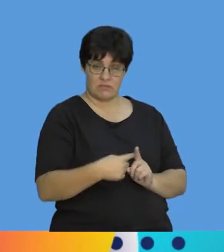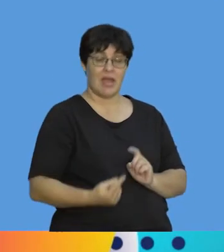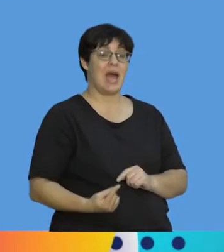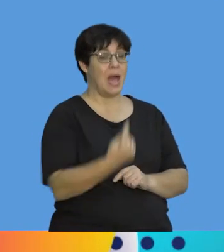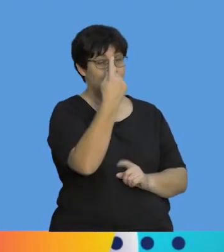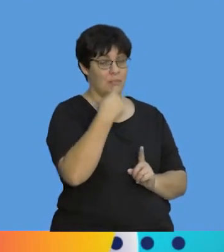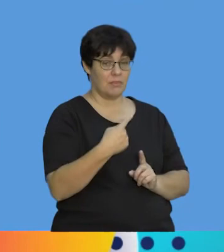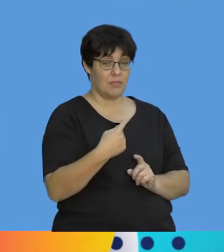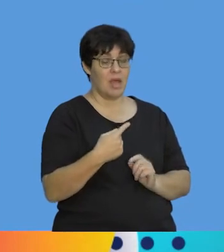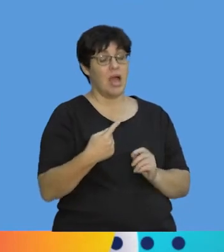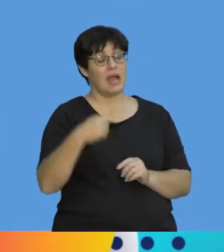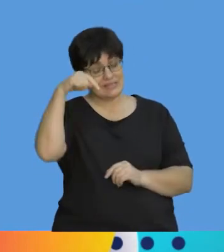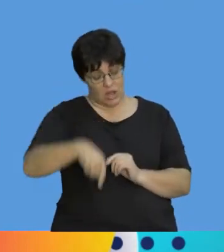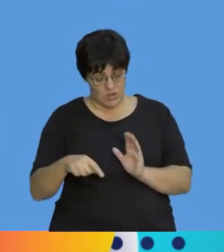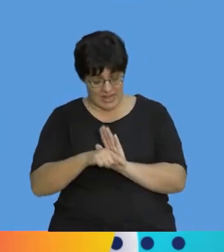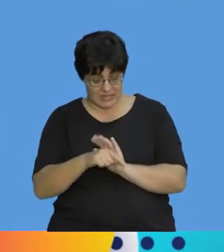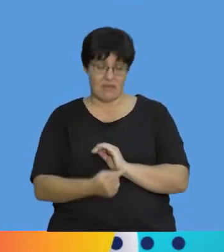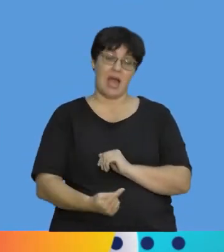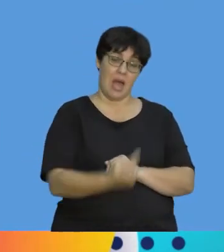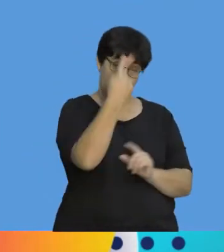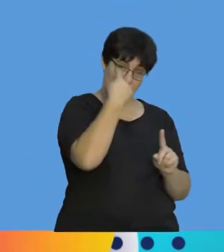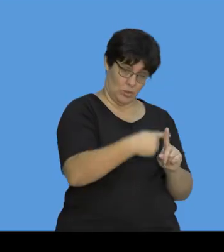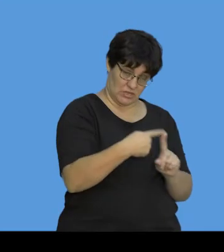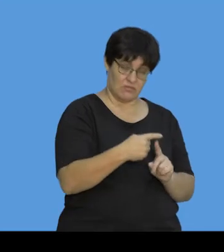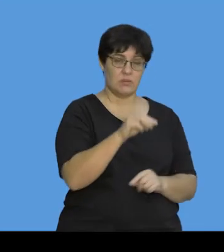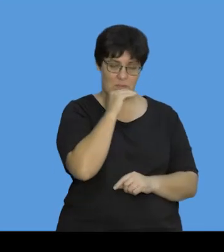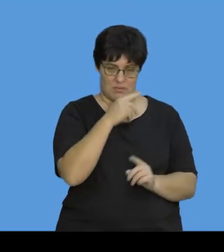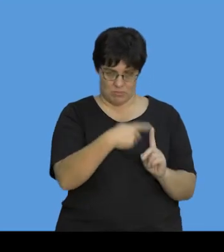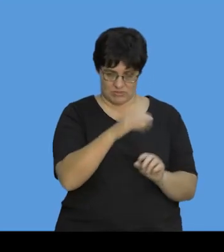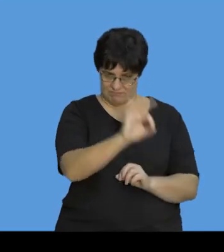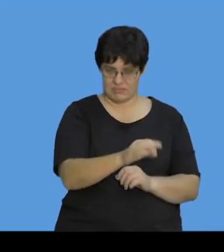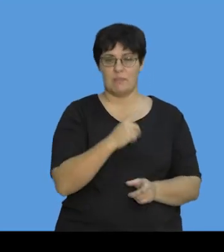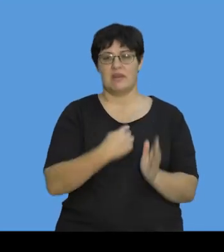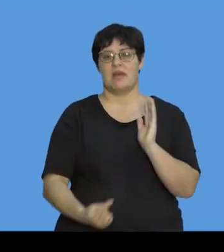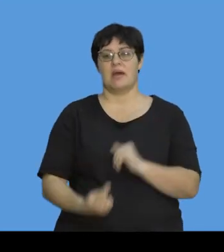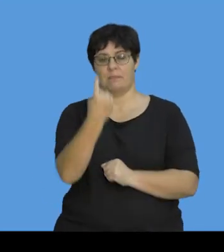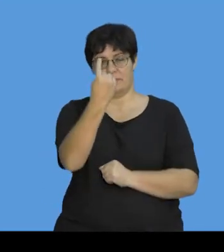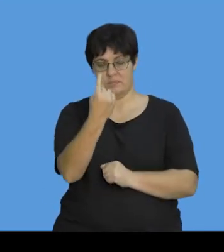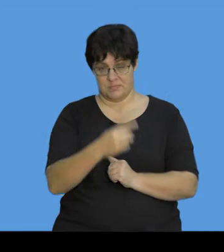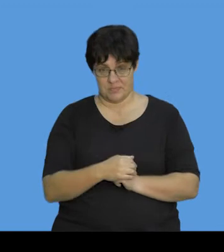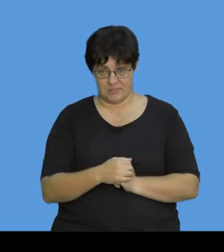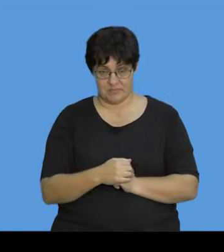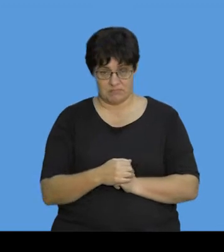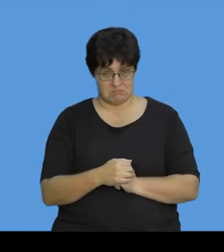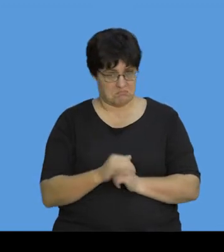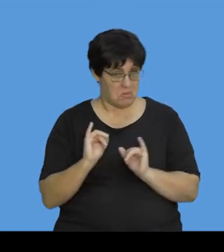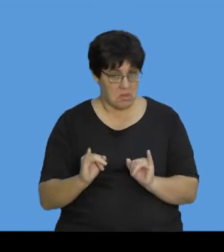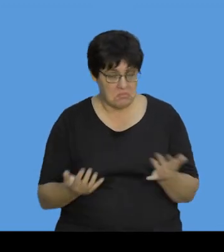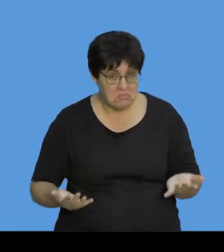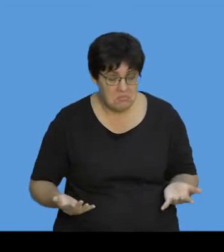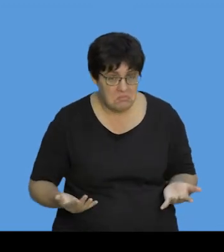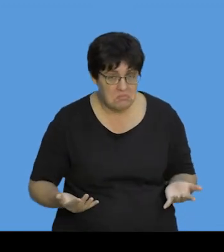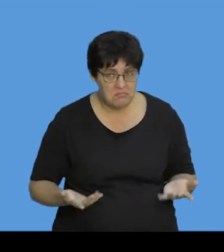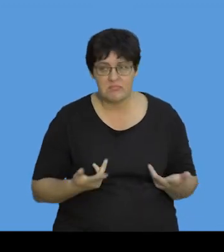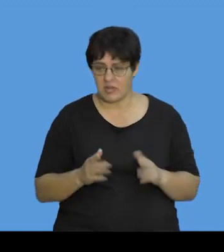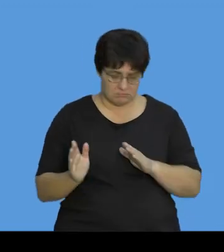I took up as positive, it was thrown up. So this is up. Not so bad.